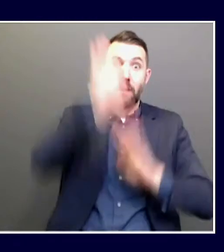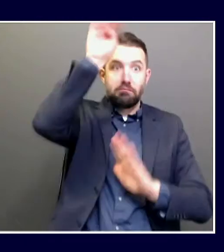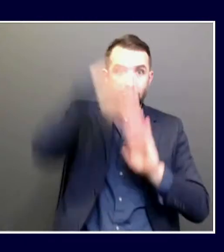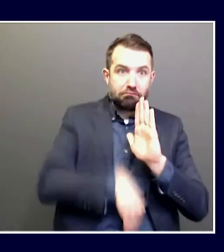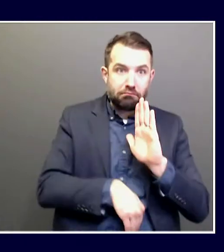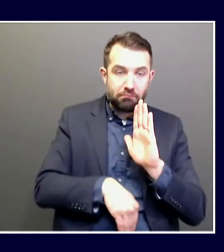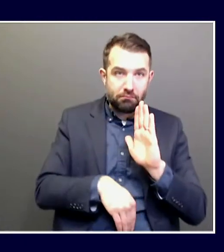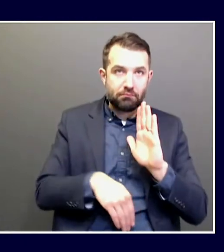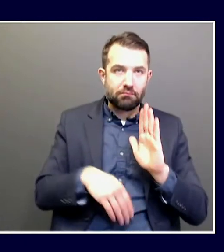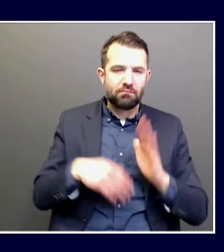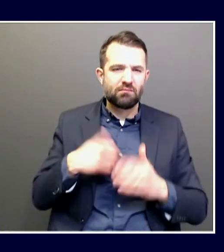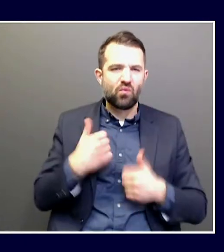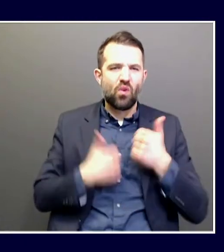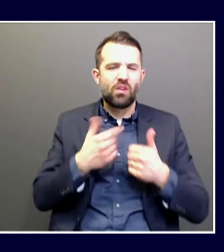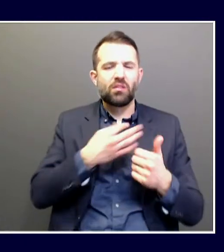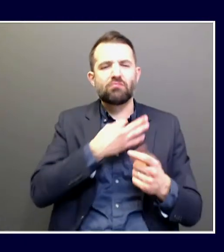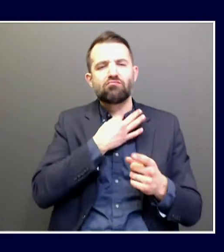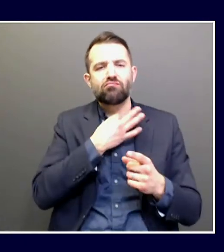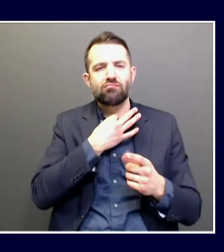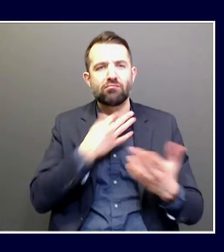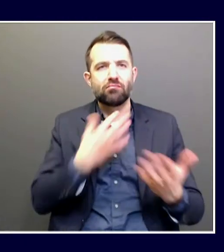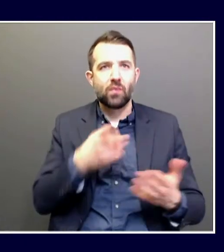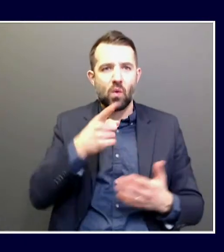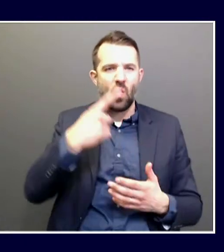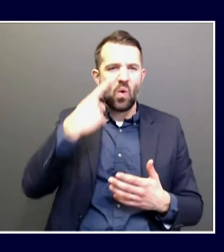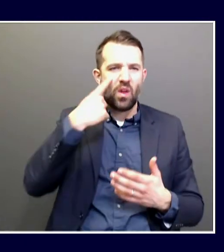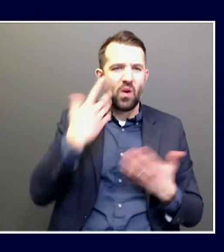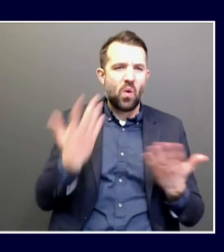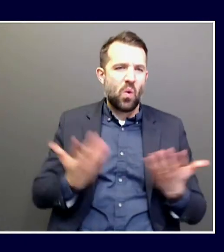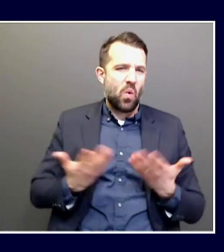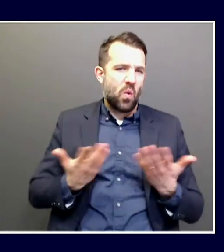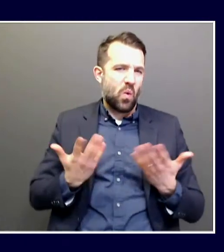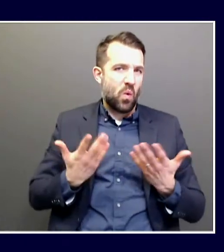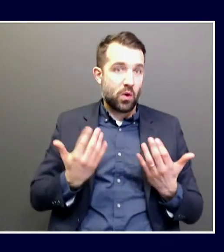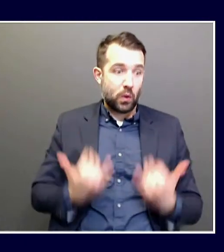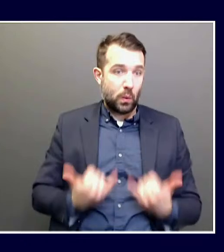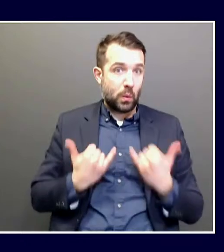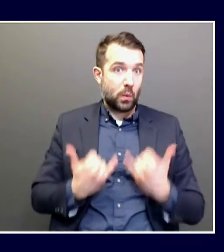had 3,000 cases a day is what it could be? What's the thinking there?